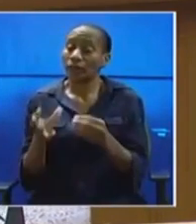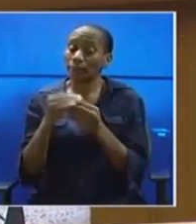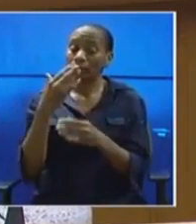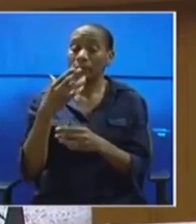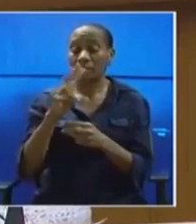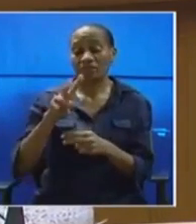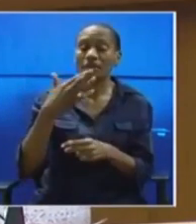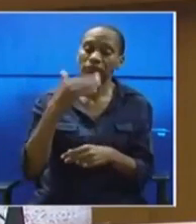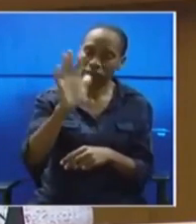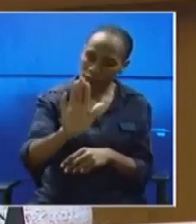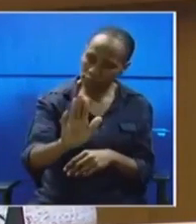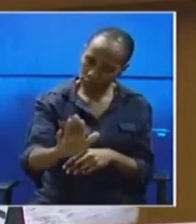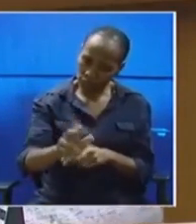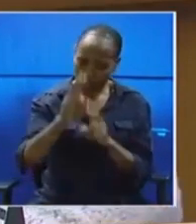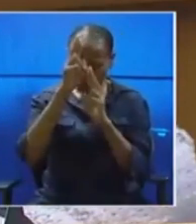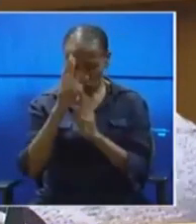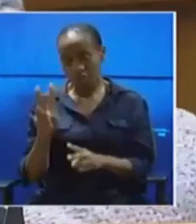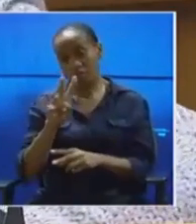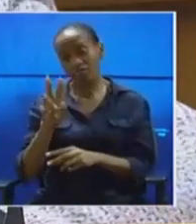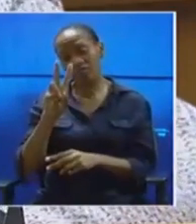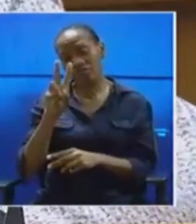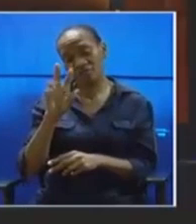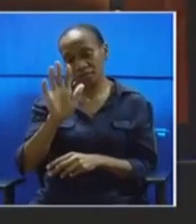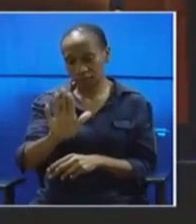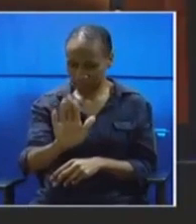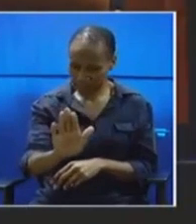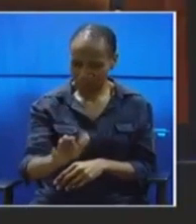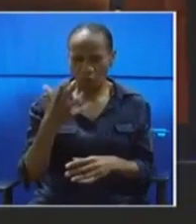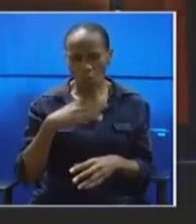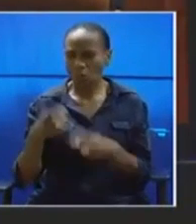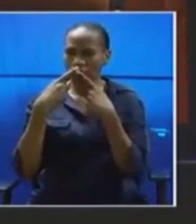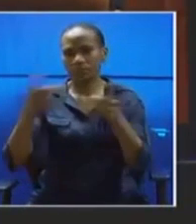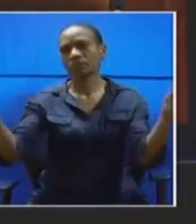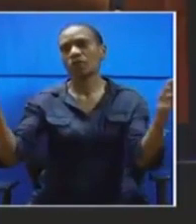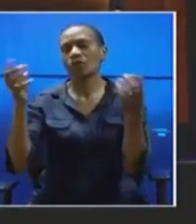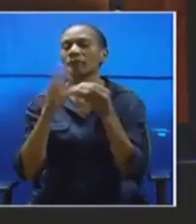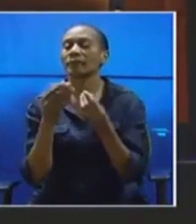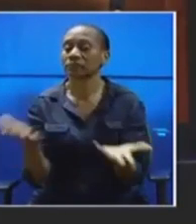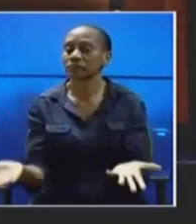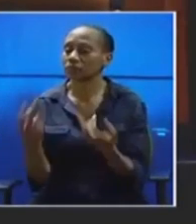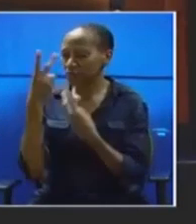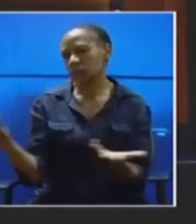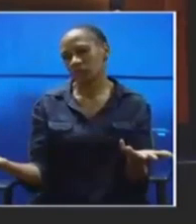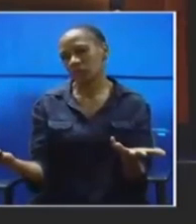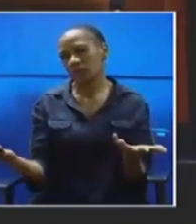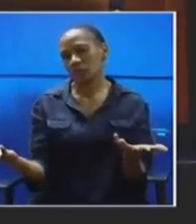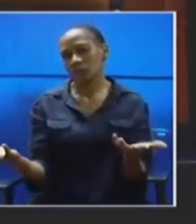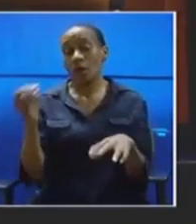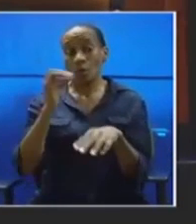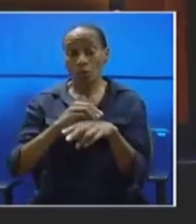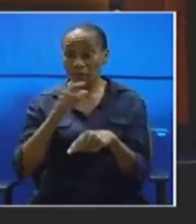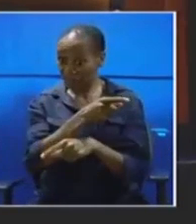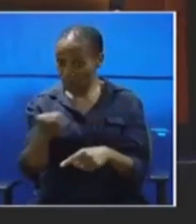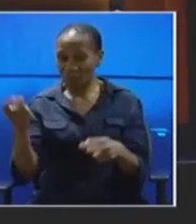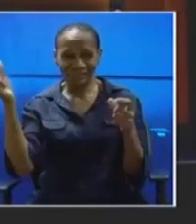it. The DA's plan Honorable Van Damme, just hold, I want to address the House. You see, the problem with drowning